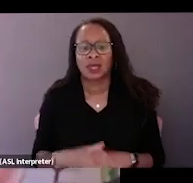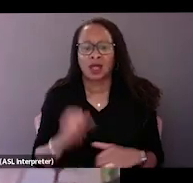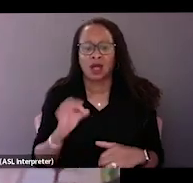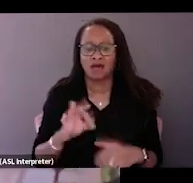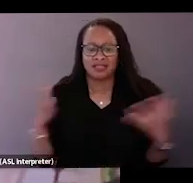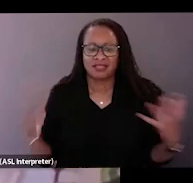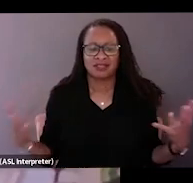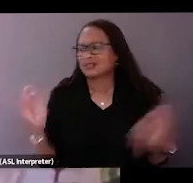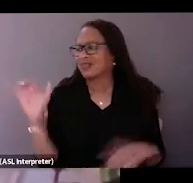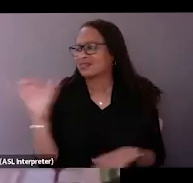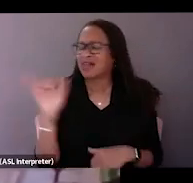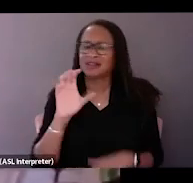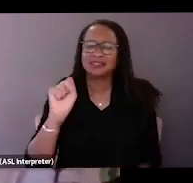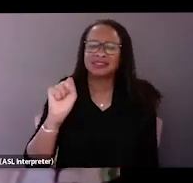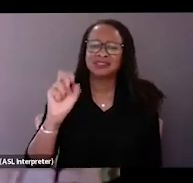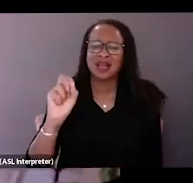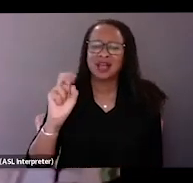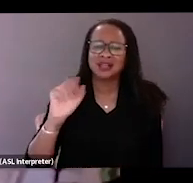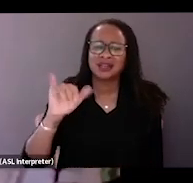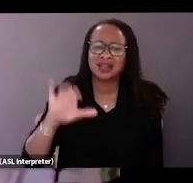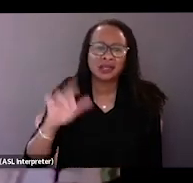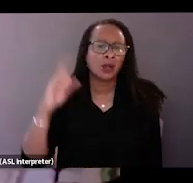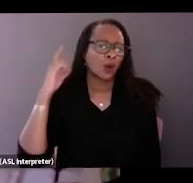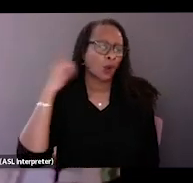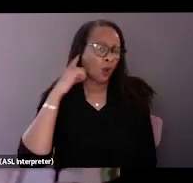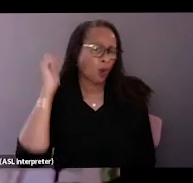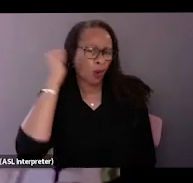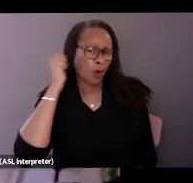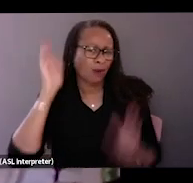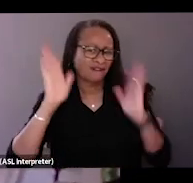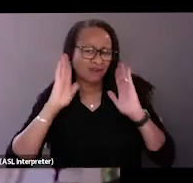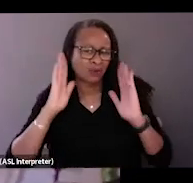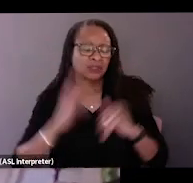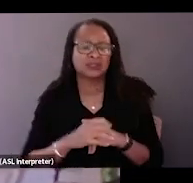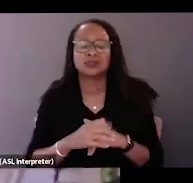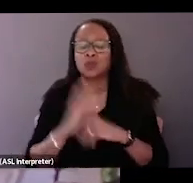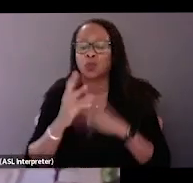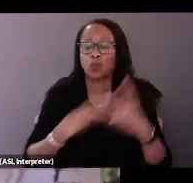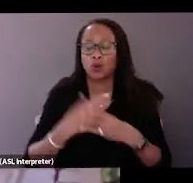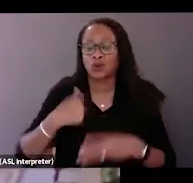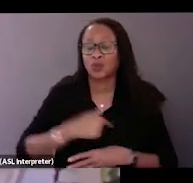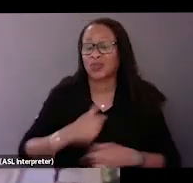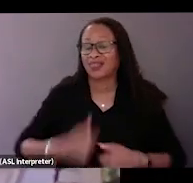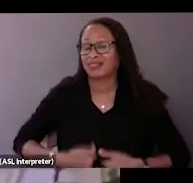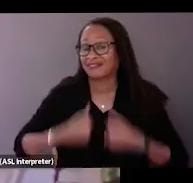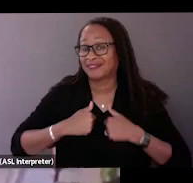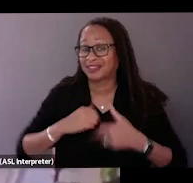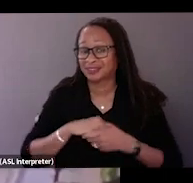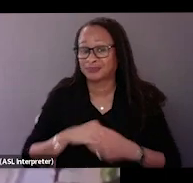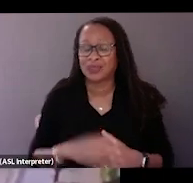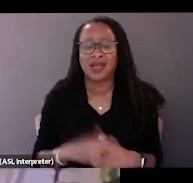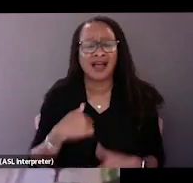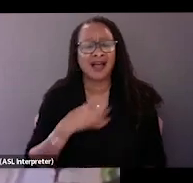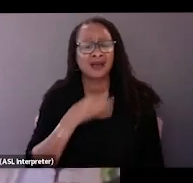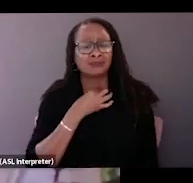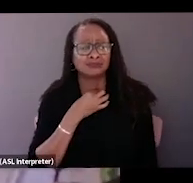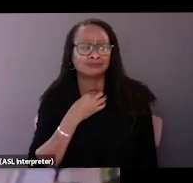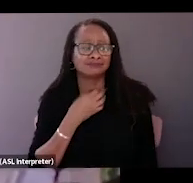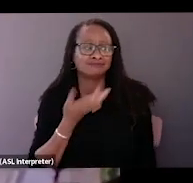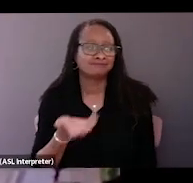this like sonic aural world that we live in. And so I am really curious about